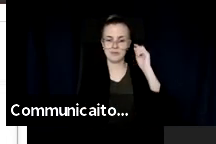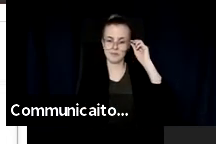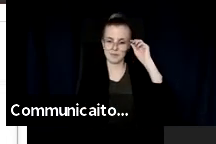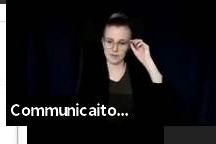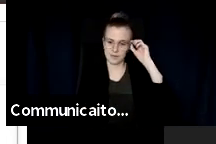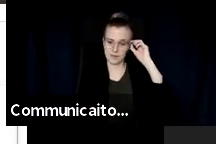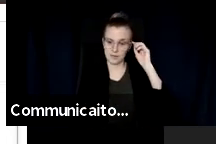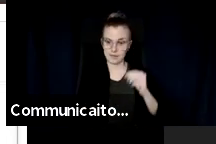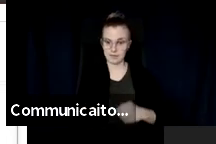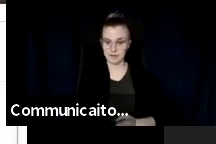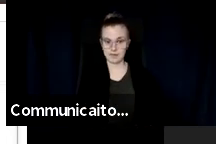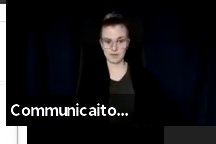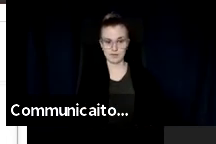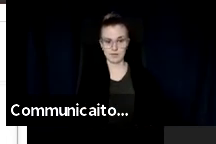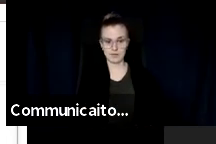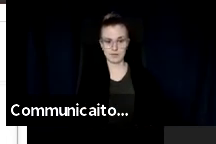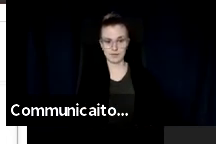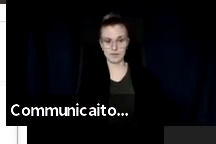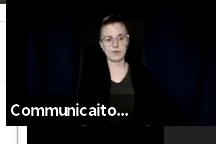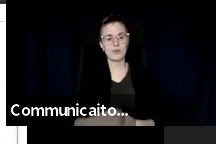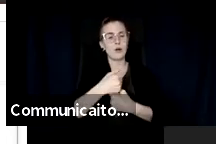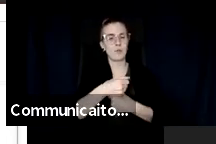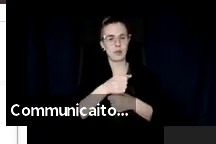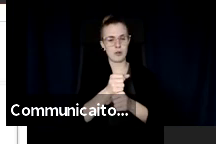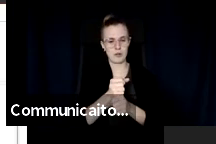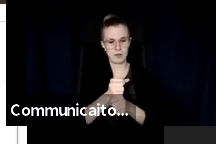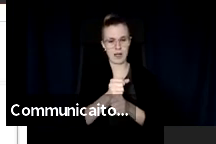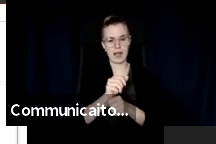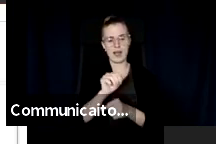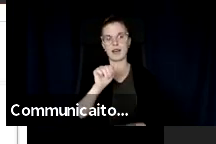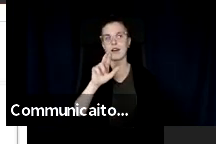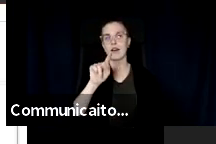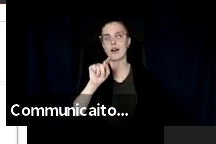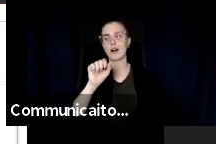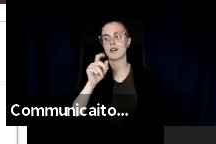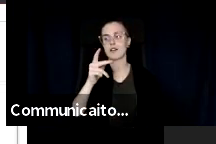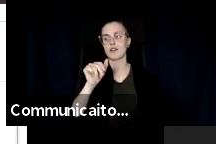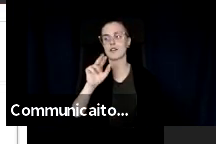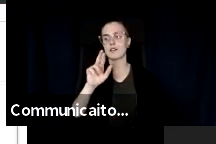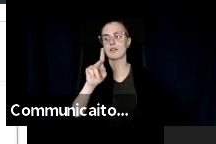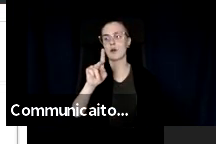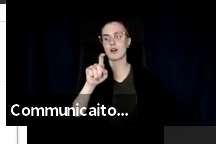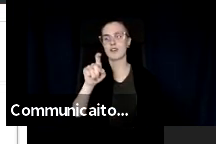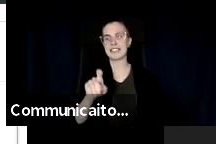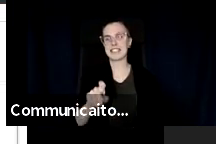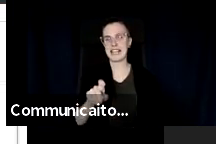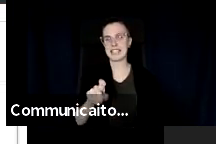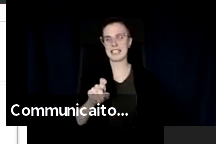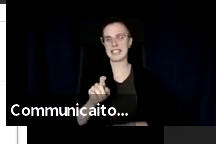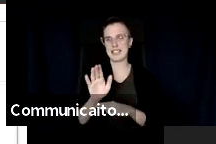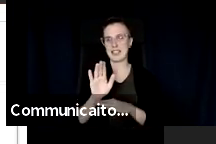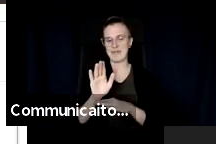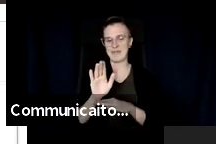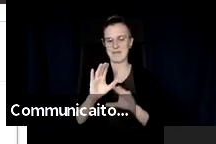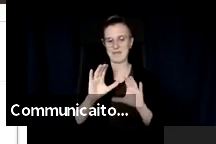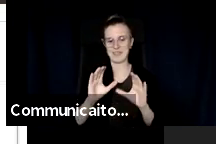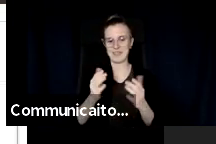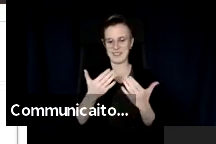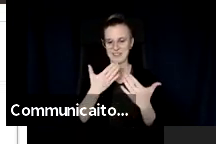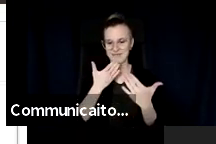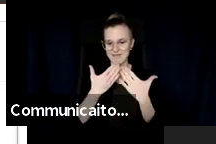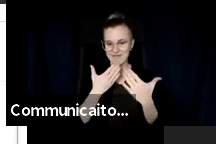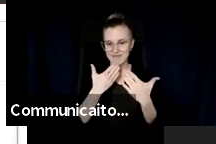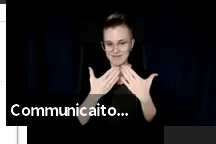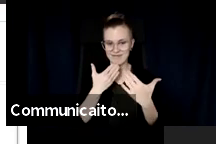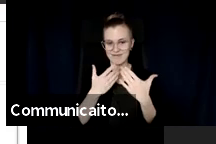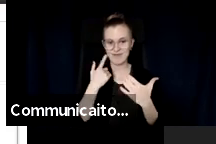Produced by the Art Spark Texas Video Production Class. Thank you to our funders, Texas Commission on the Arts, St. David's